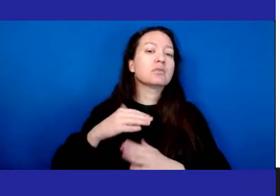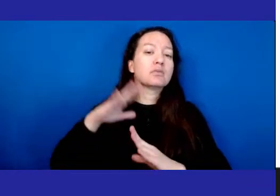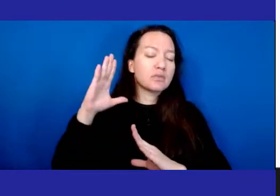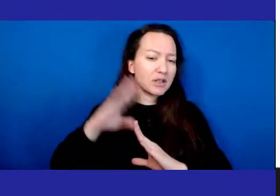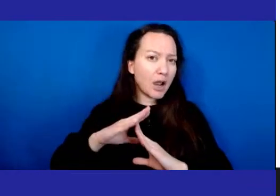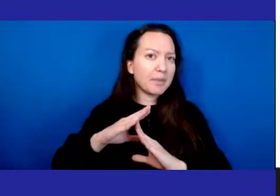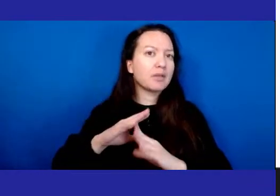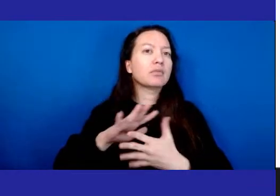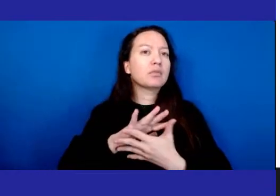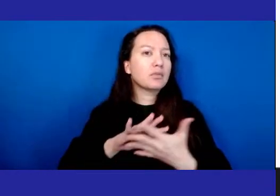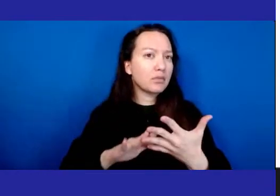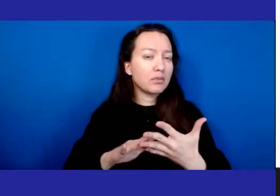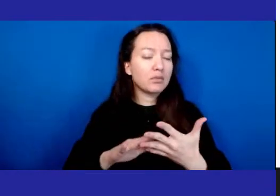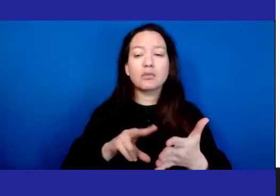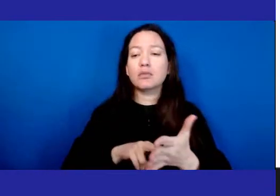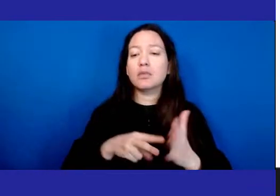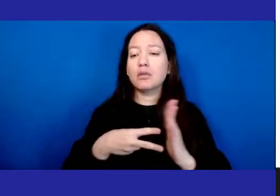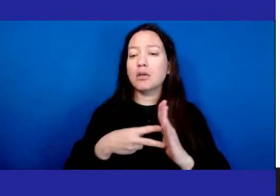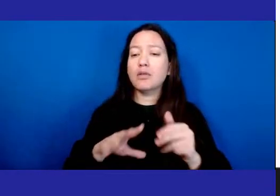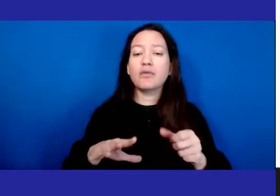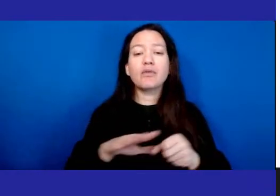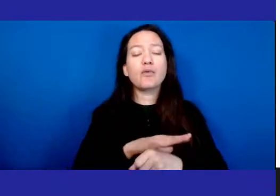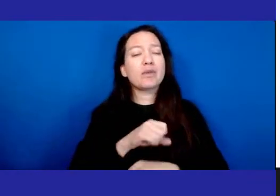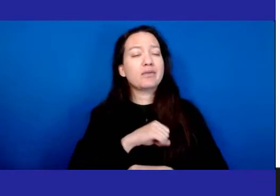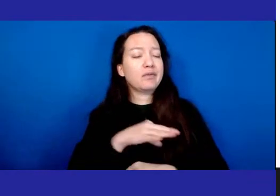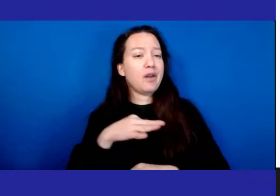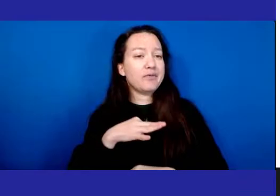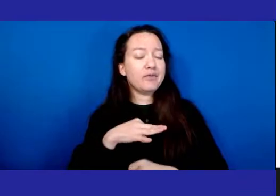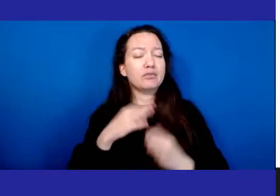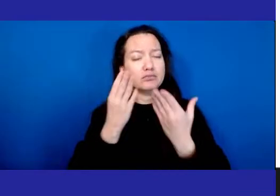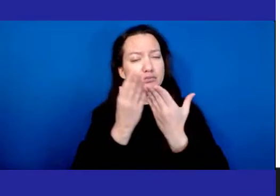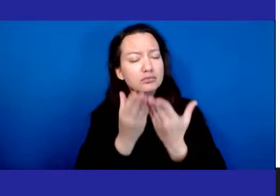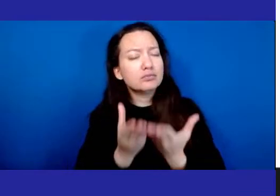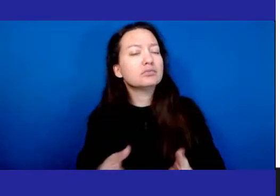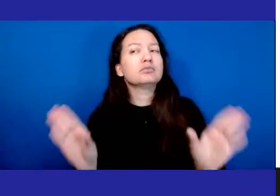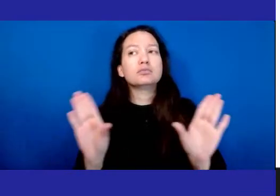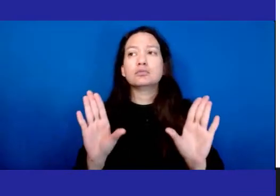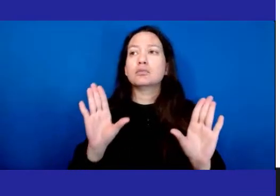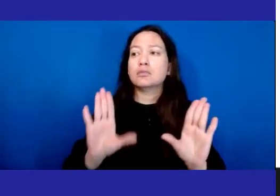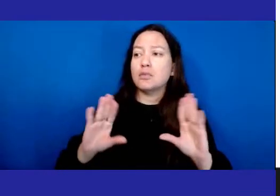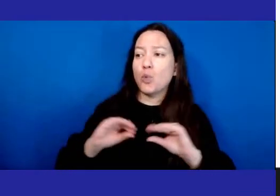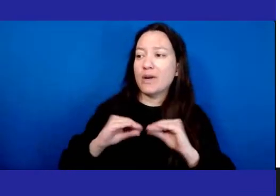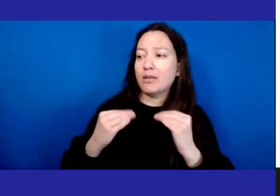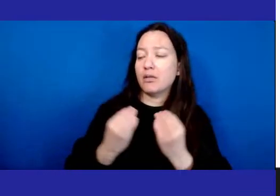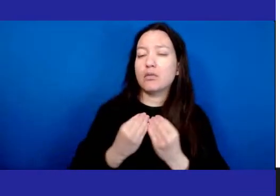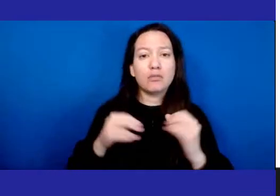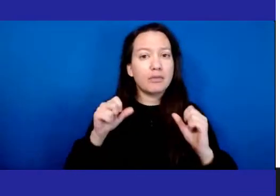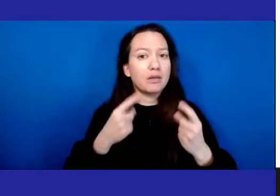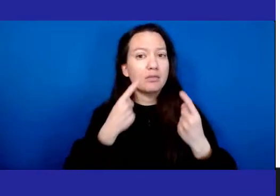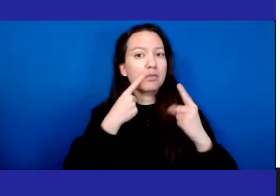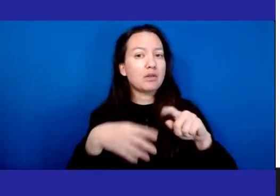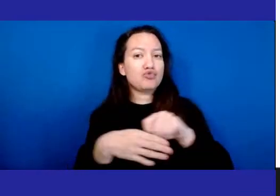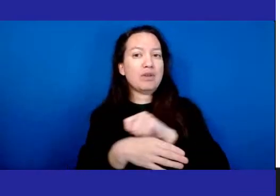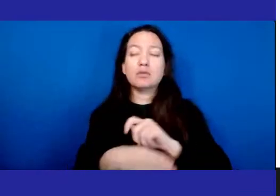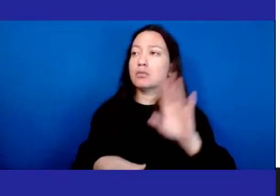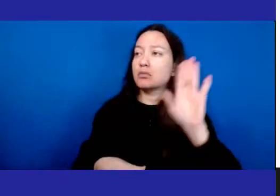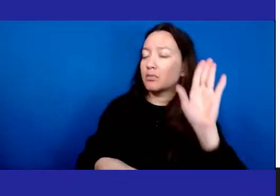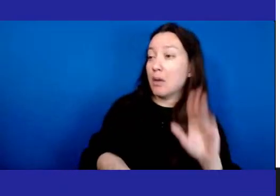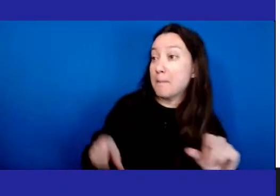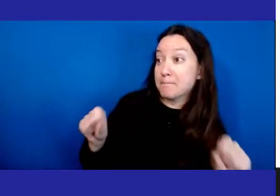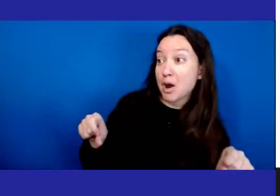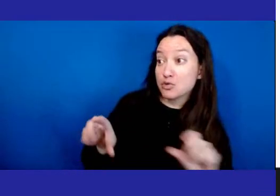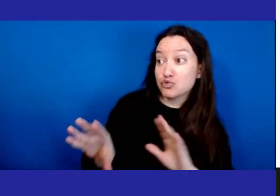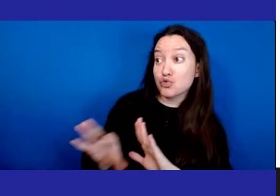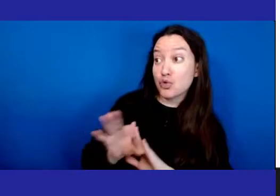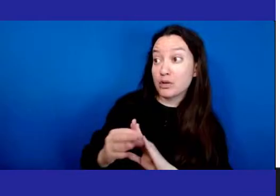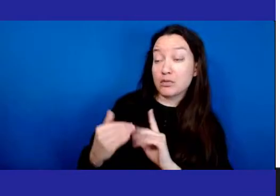mechanisms so that the full staff across the gamut of the organization was trained. Is it possible that really you chose this to